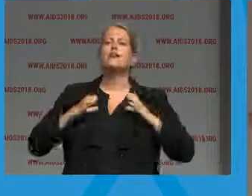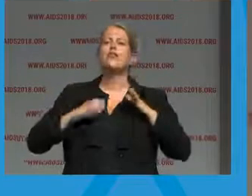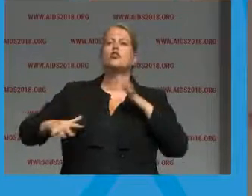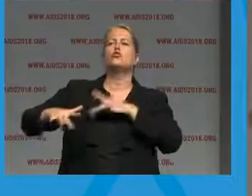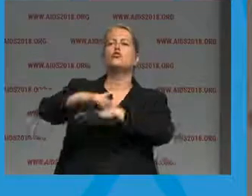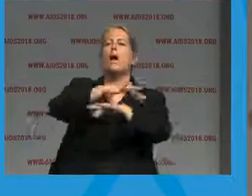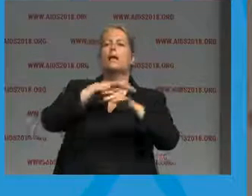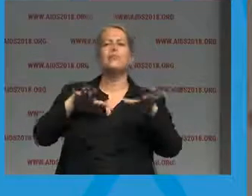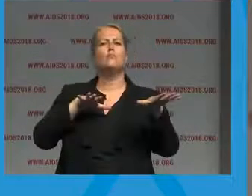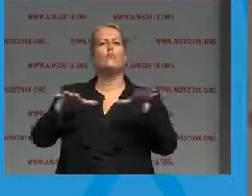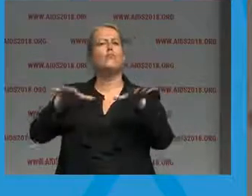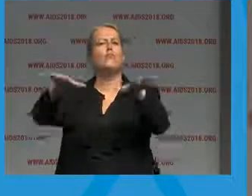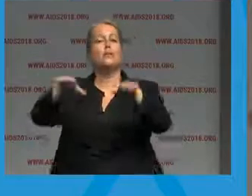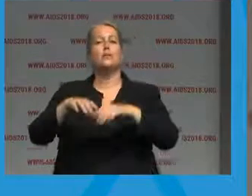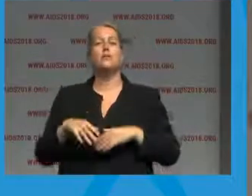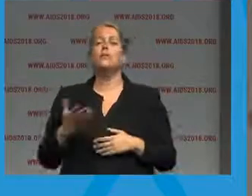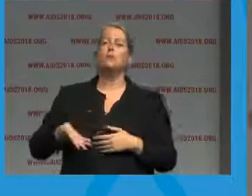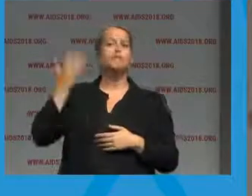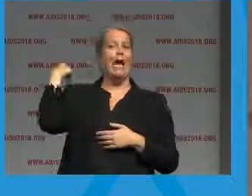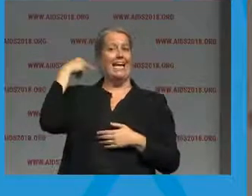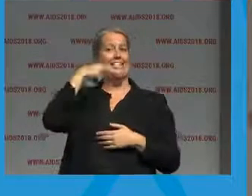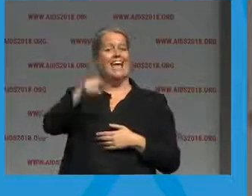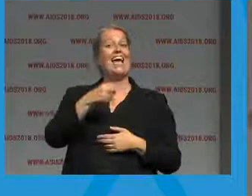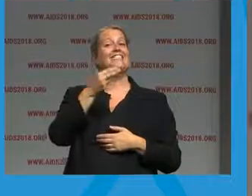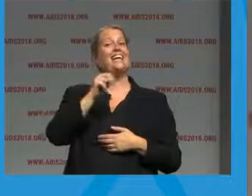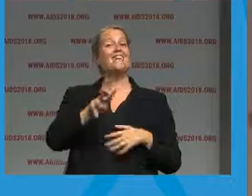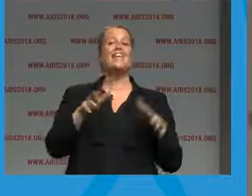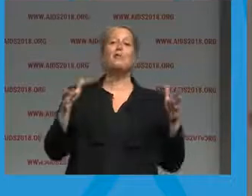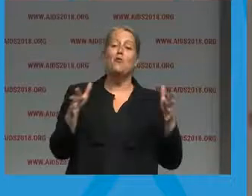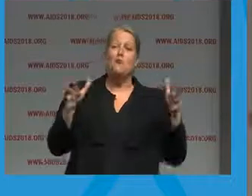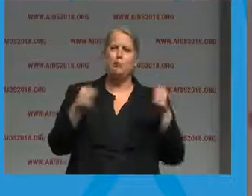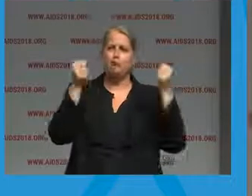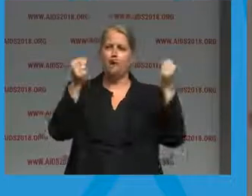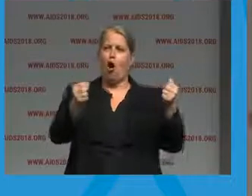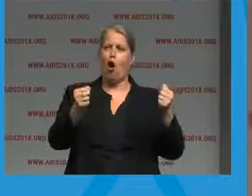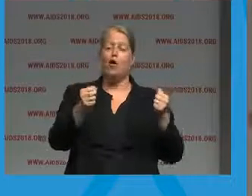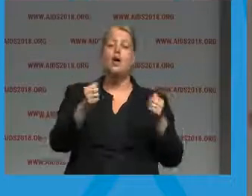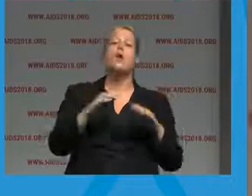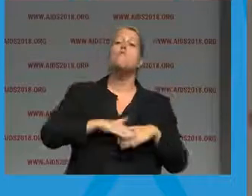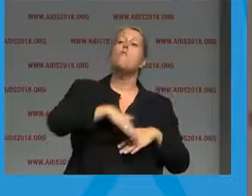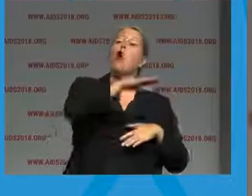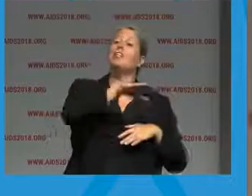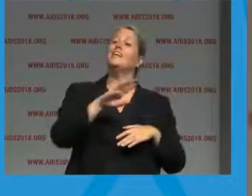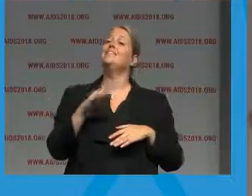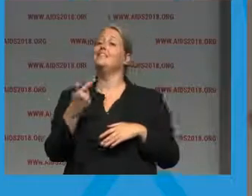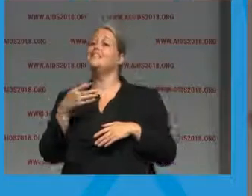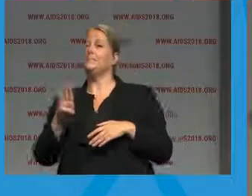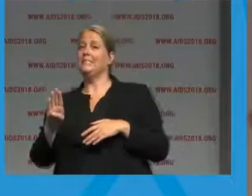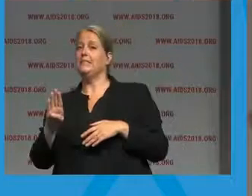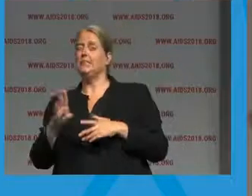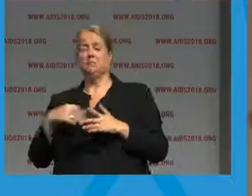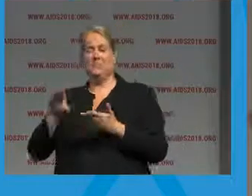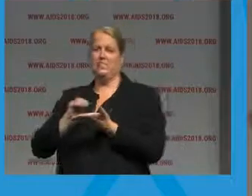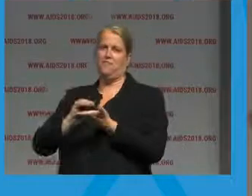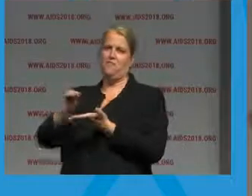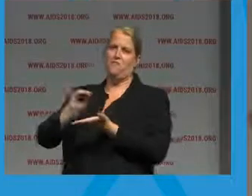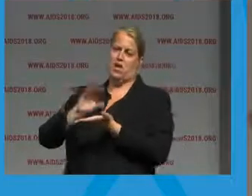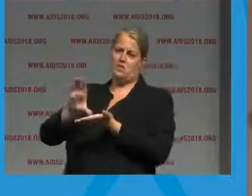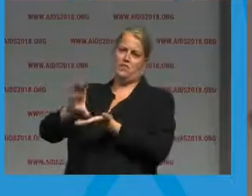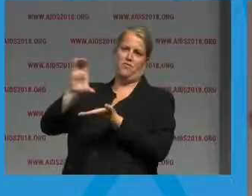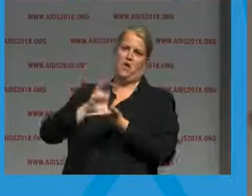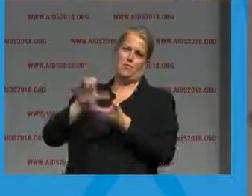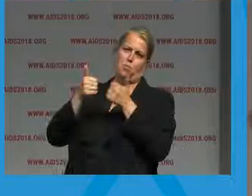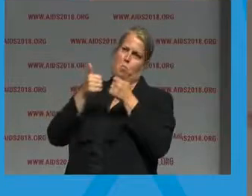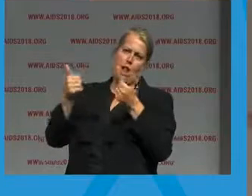People always say there was strong movement around the HIV movement than the TB movement. We are not funded well. If we are